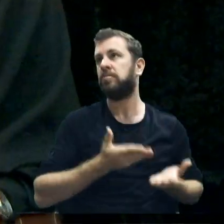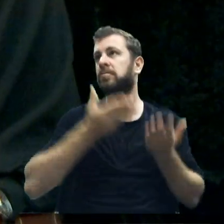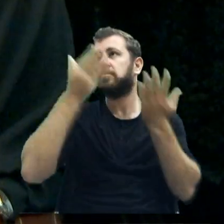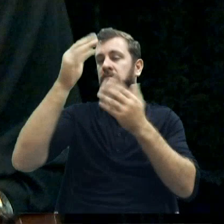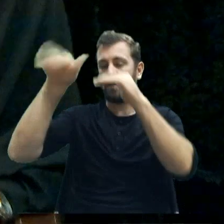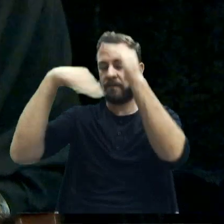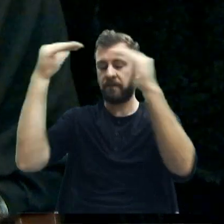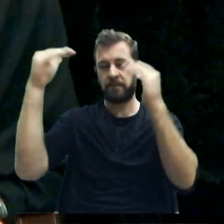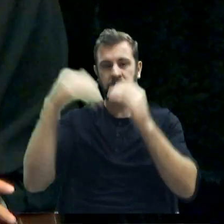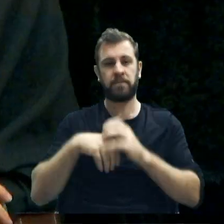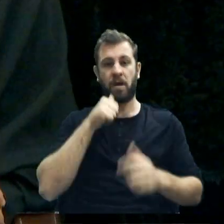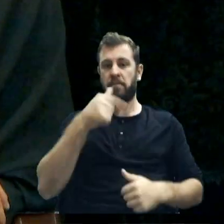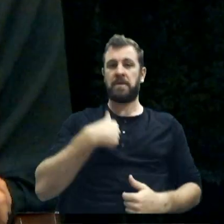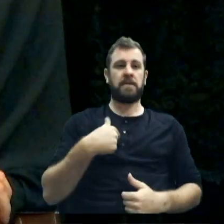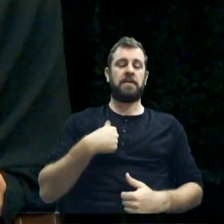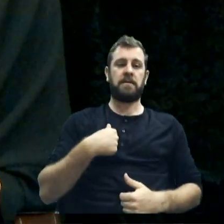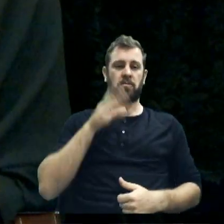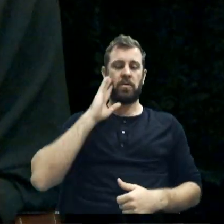Quran.